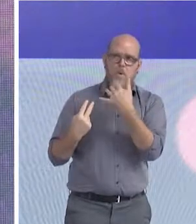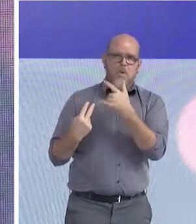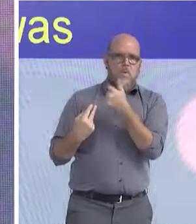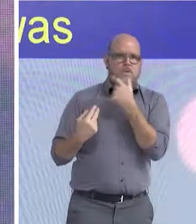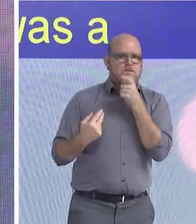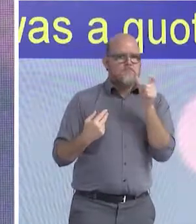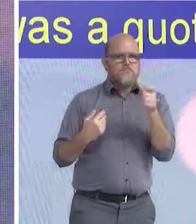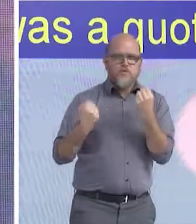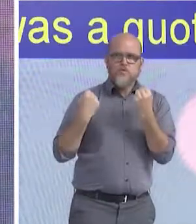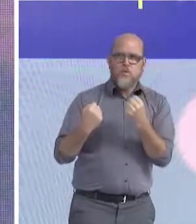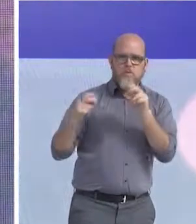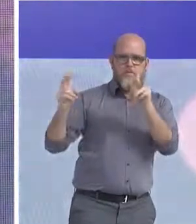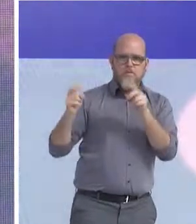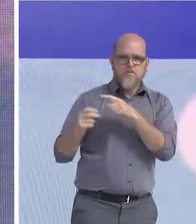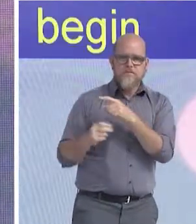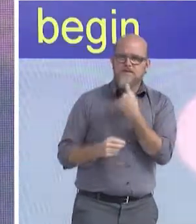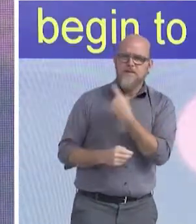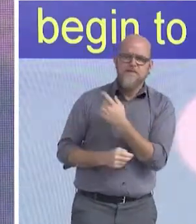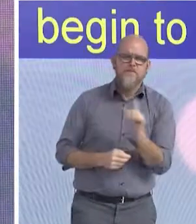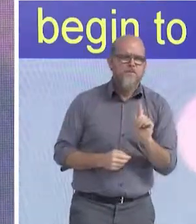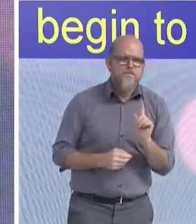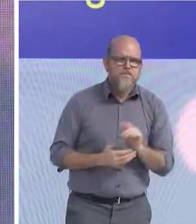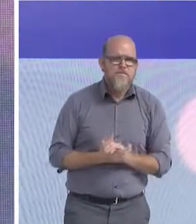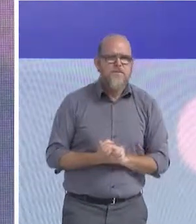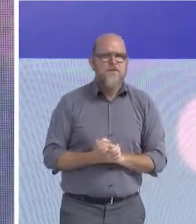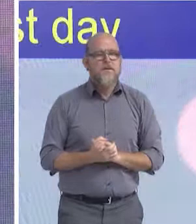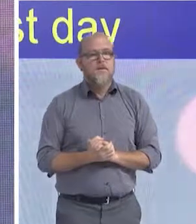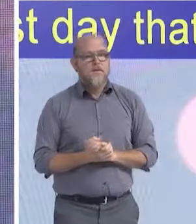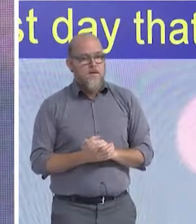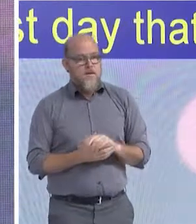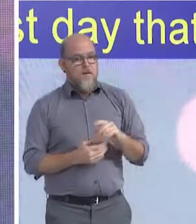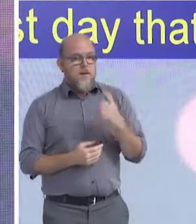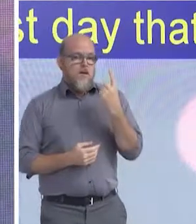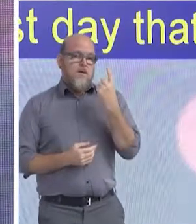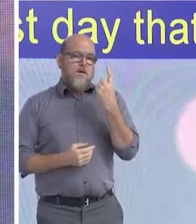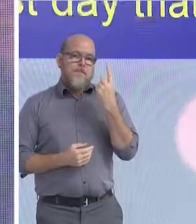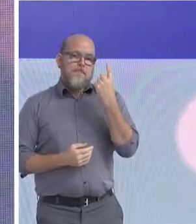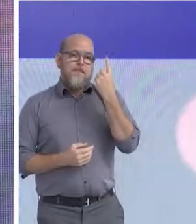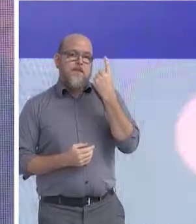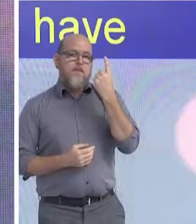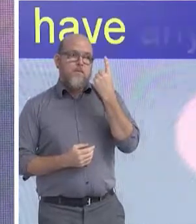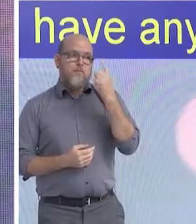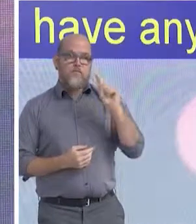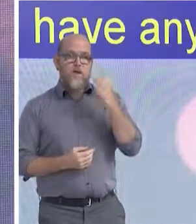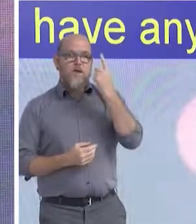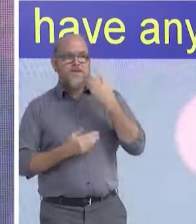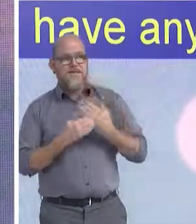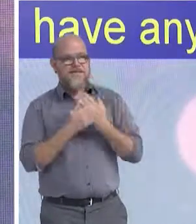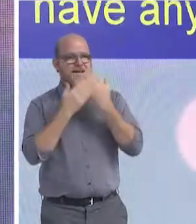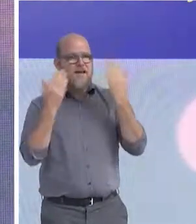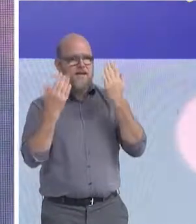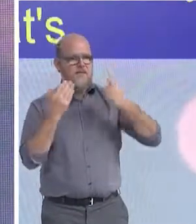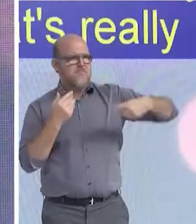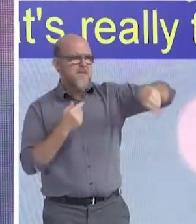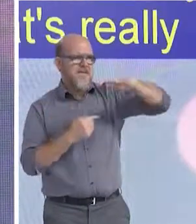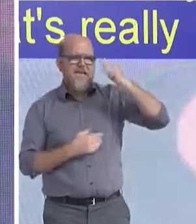"You begin to lose power on the first day that you don't think you have any." And I think that that is really true. I think it's true for everybody